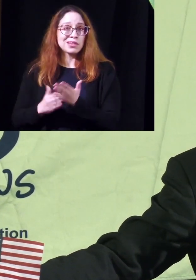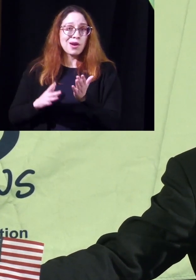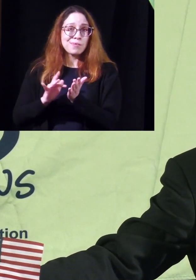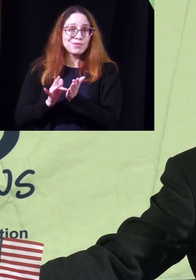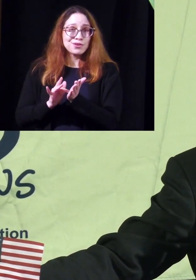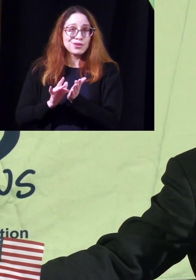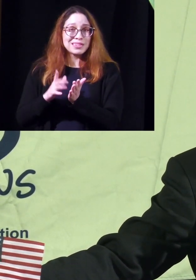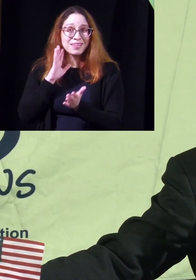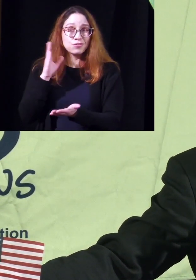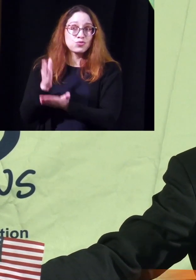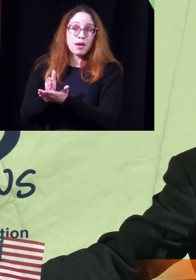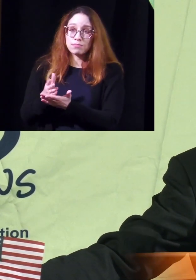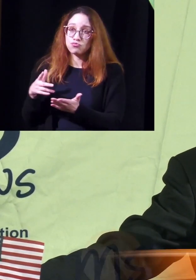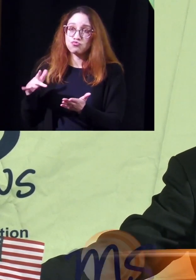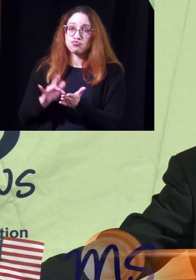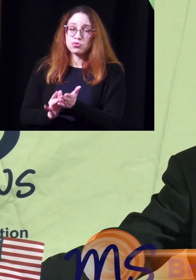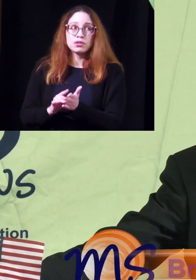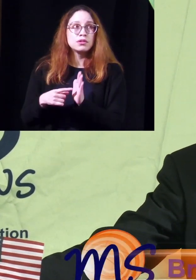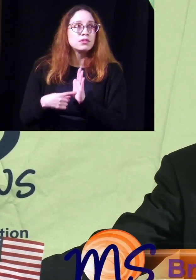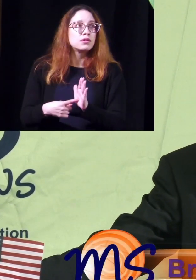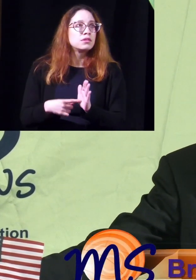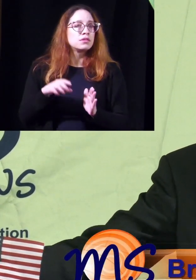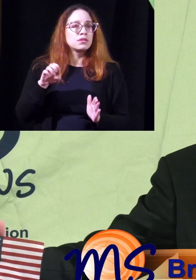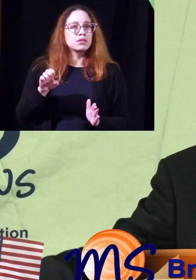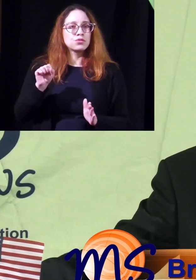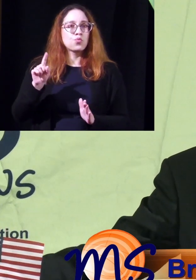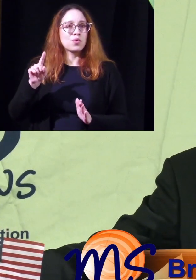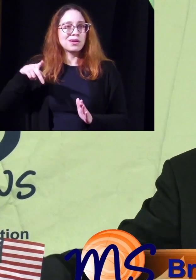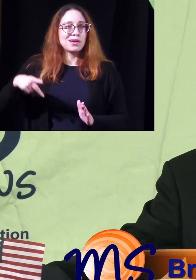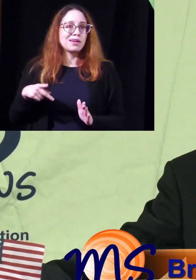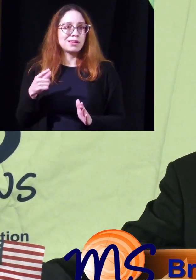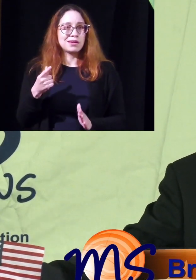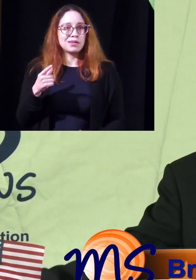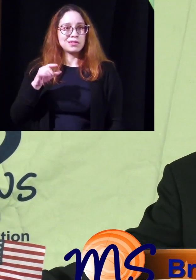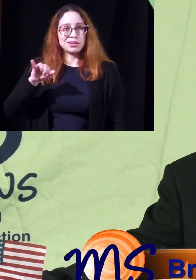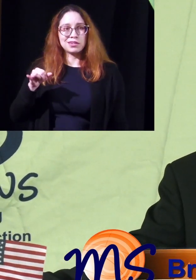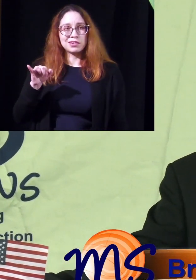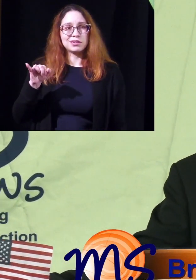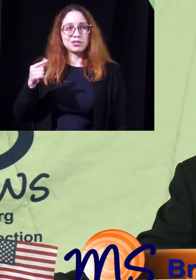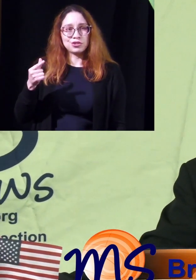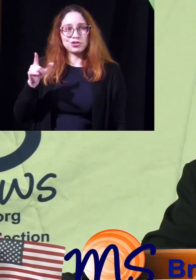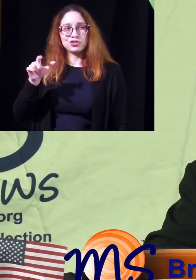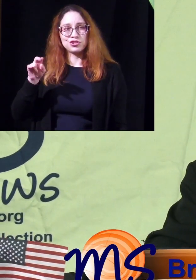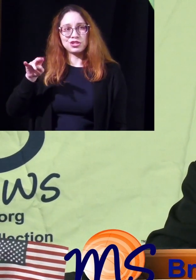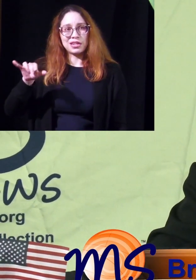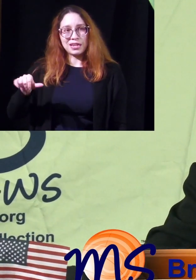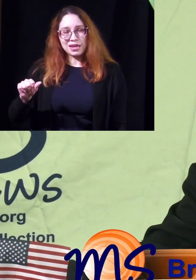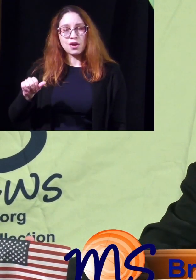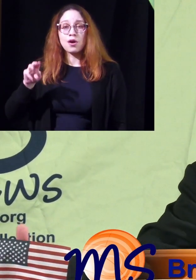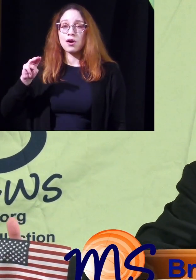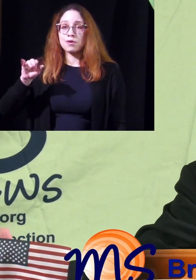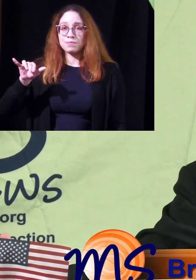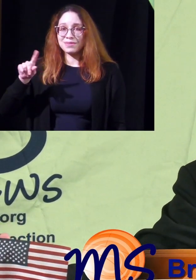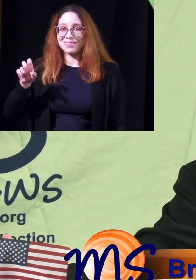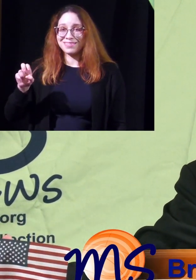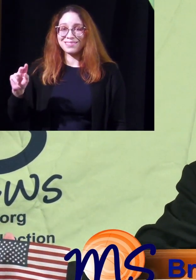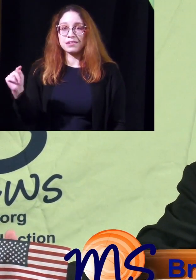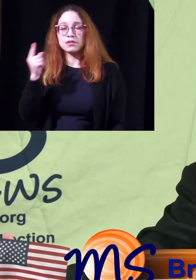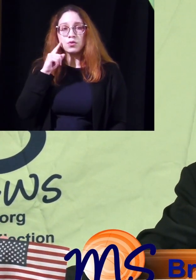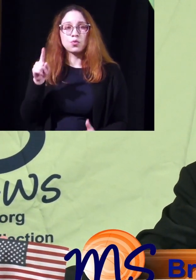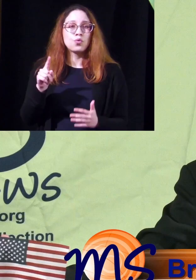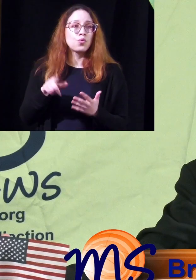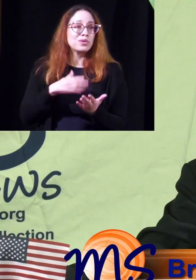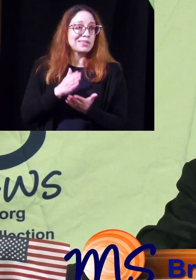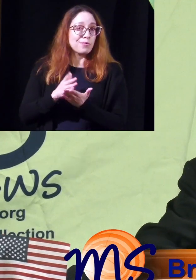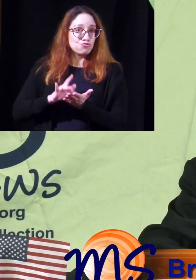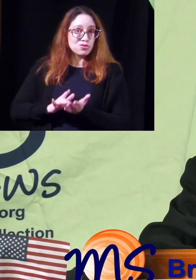that if you come off the drug, for example, the S1P drugs like Gilenya or Mayzent, those drugs in that family, or if you're on a drug like Tysabri and you